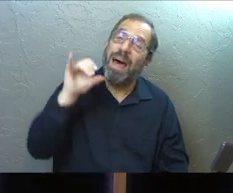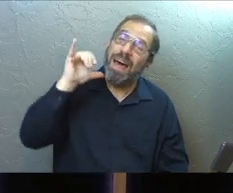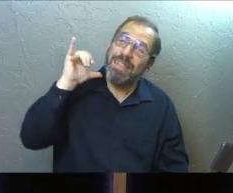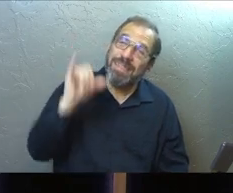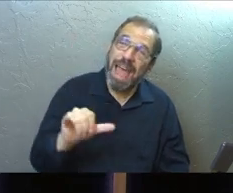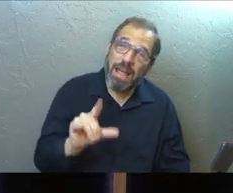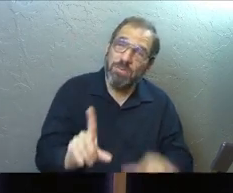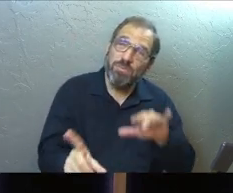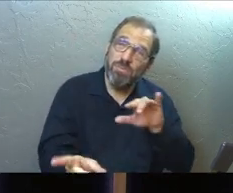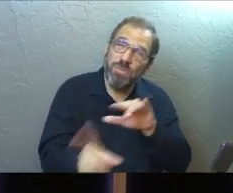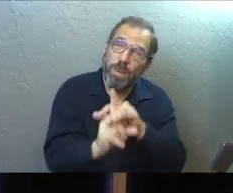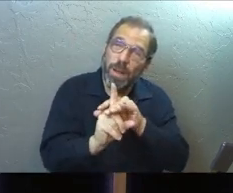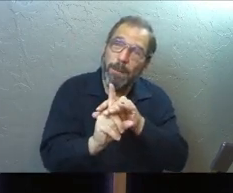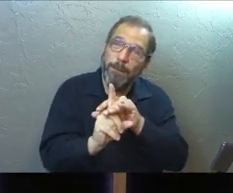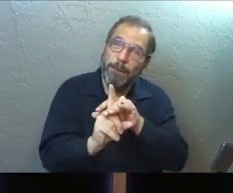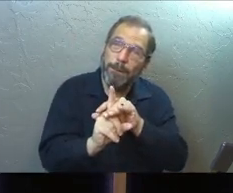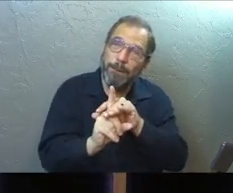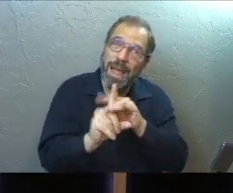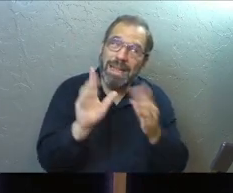That's coming out.